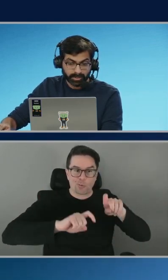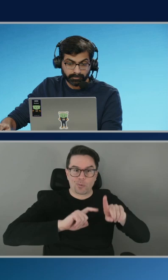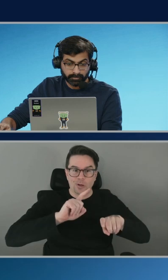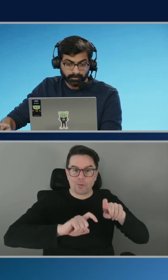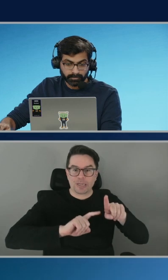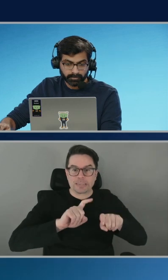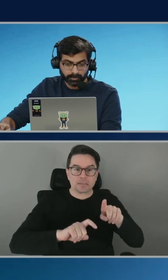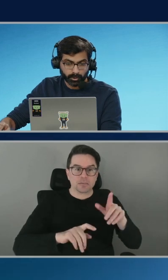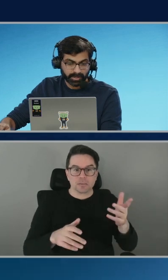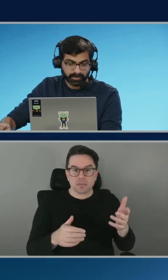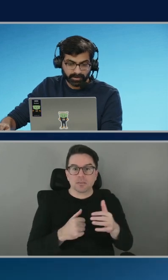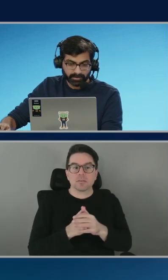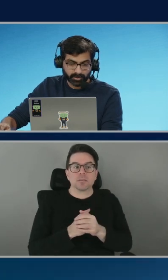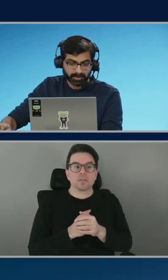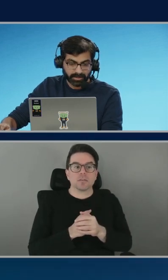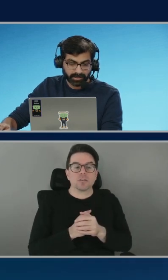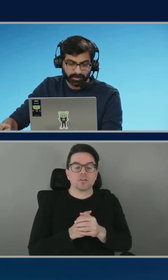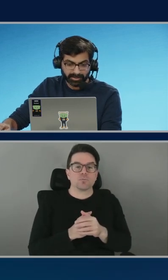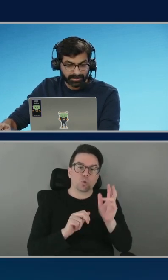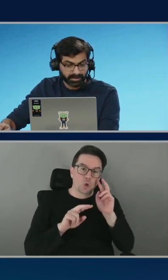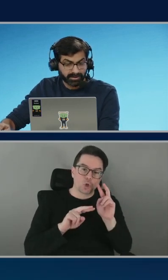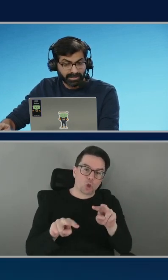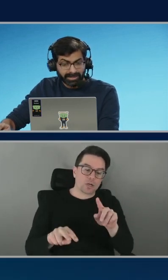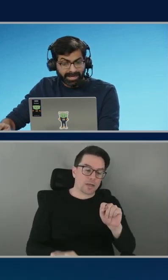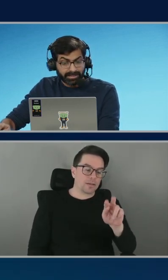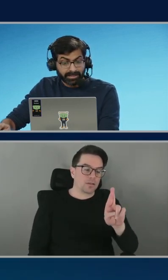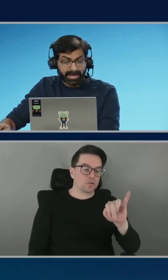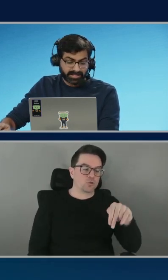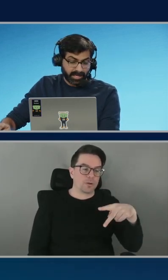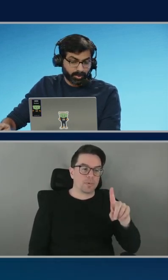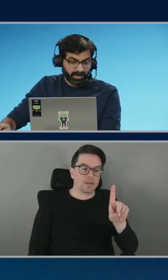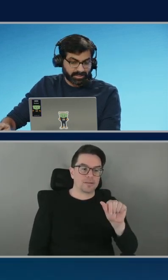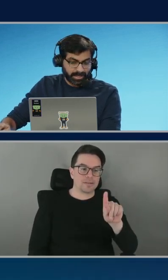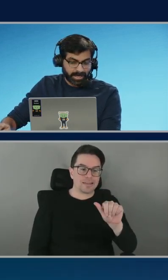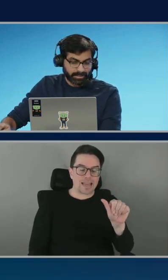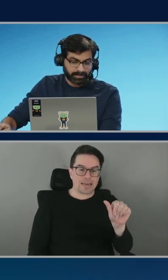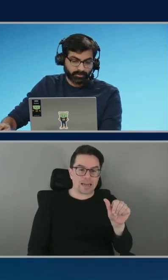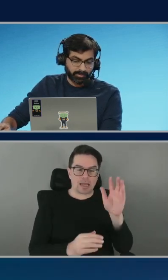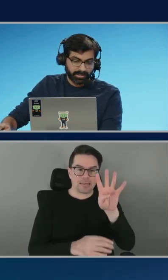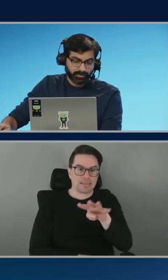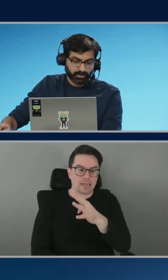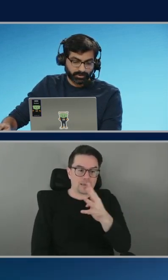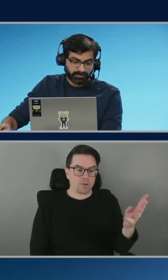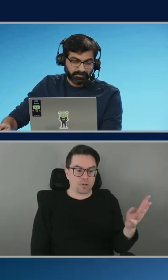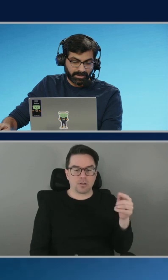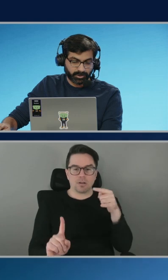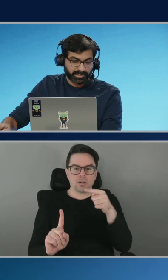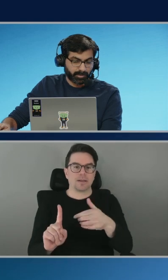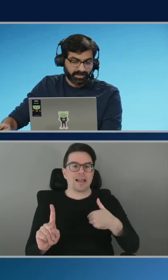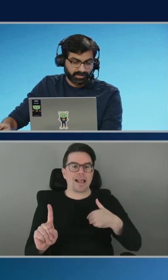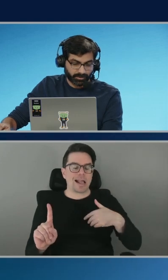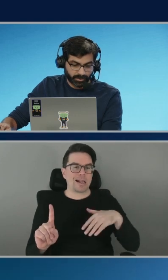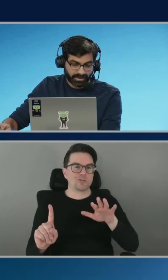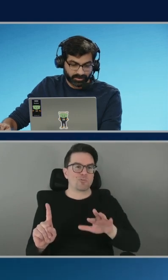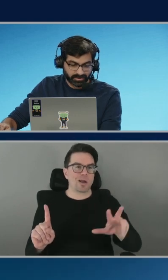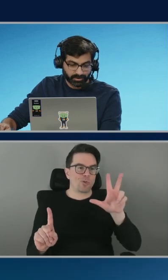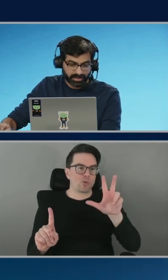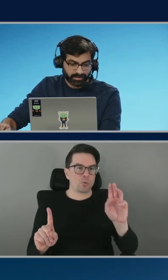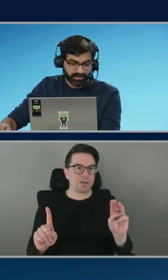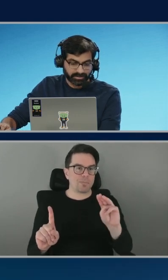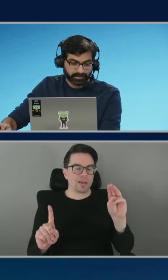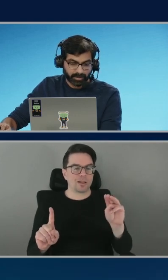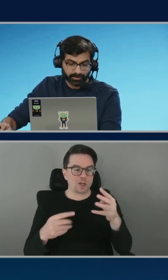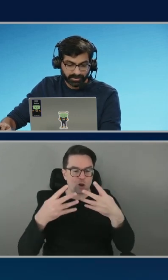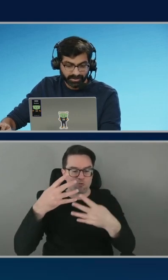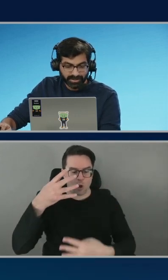to look at the trip data table. That table basically has 3 million rows, so I've just limited it to 1,000 so